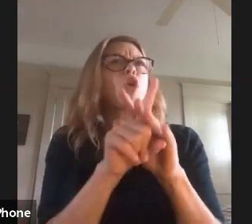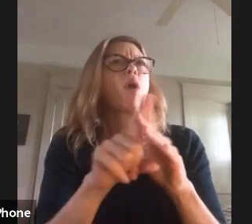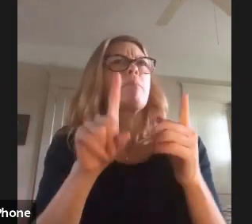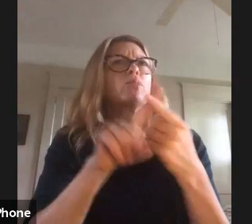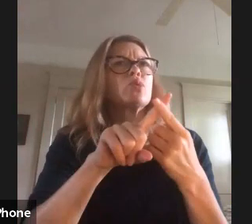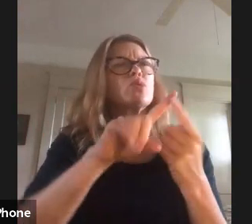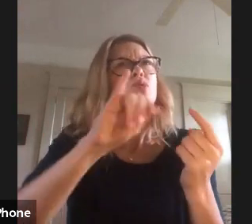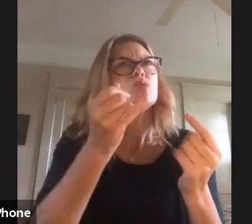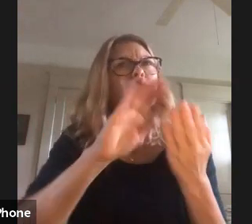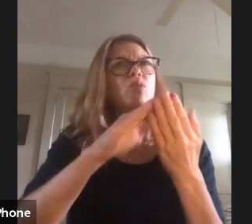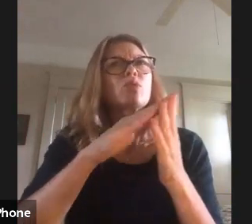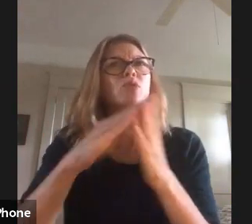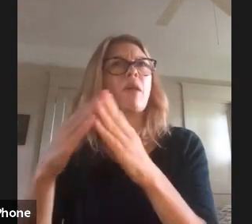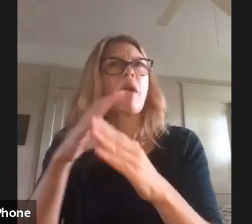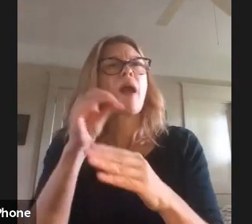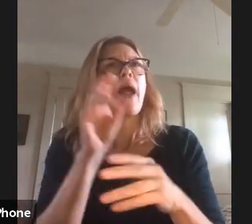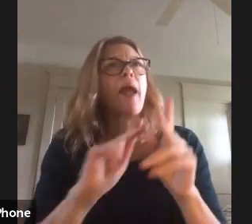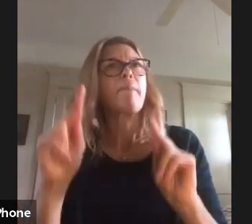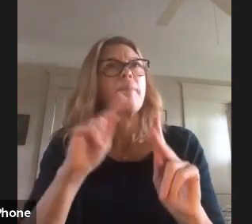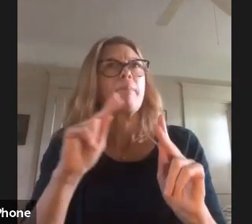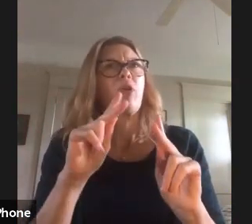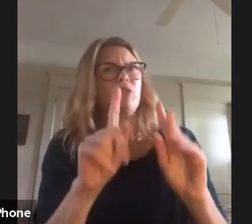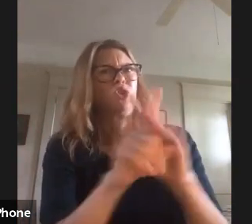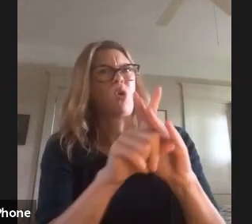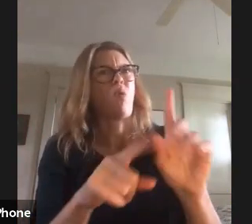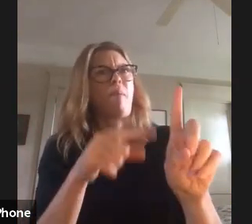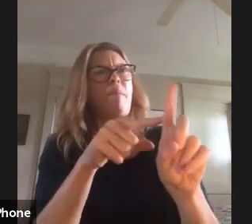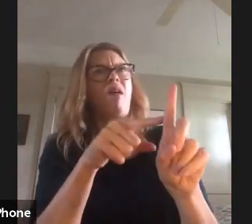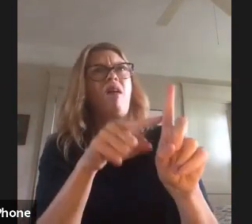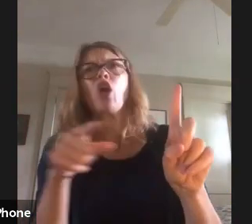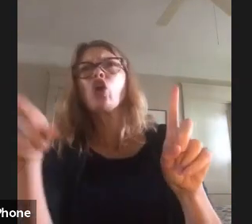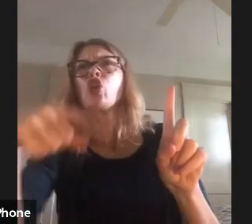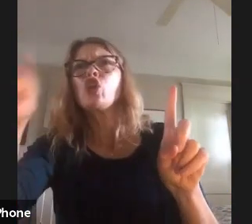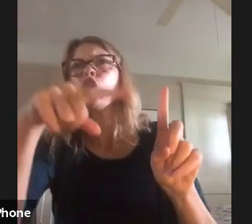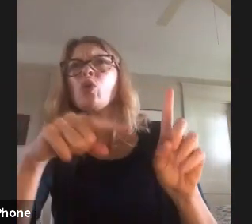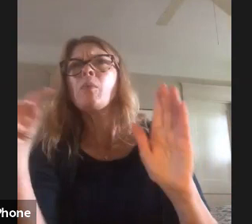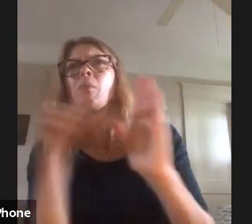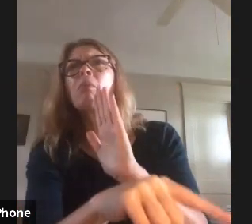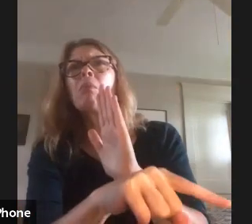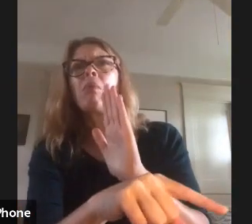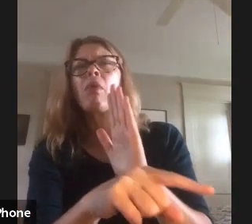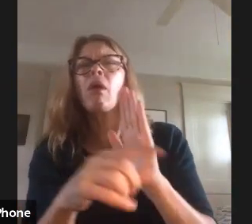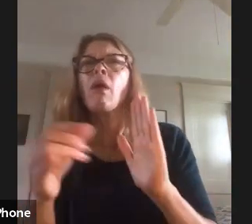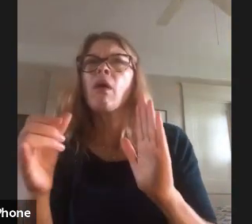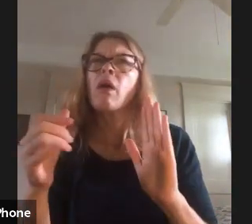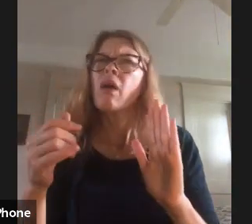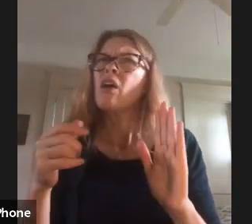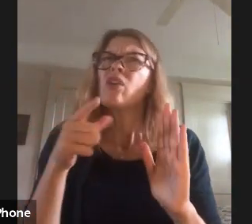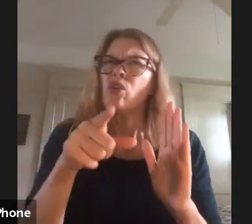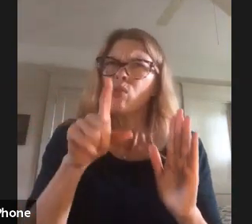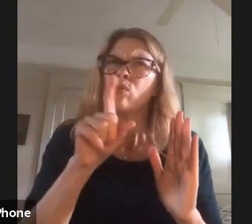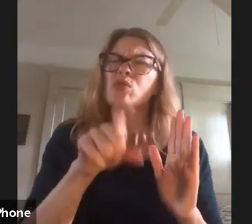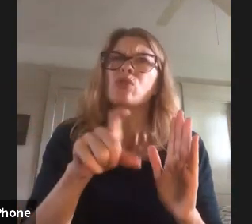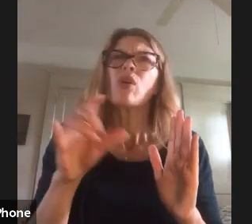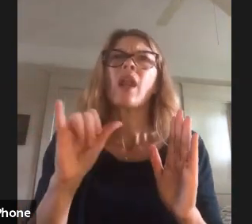How often have I desired to gather your children together as a hen gathers her brood under her wings,